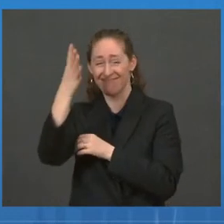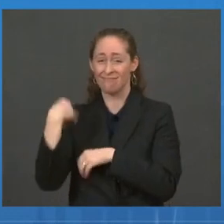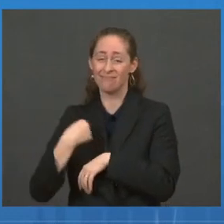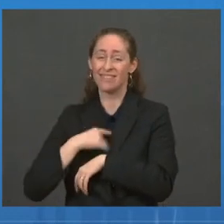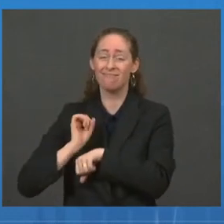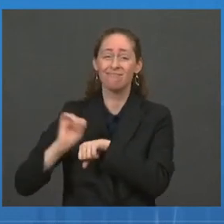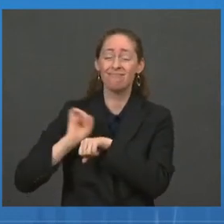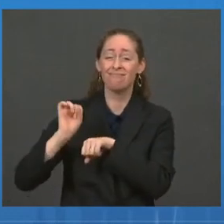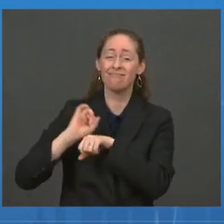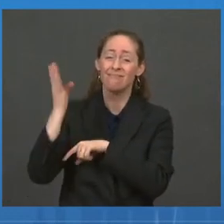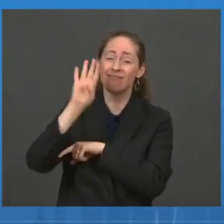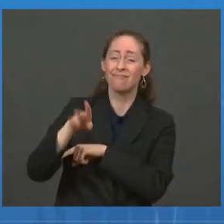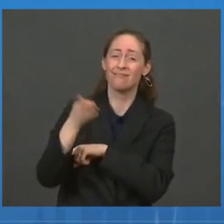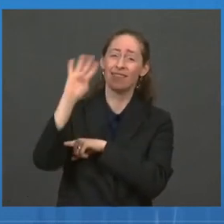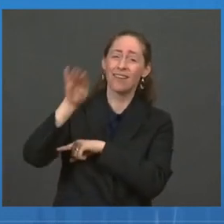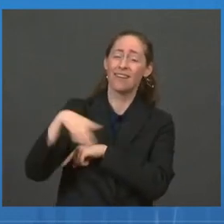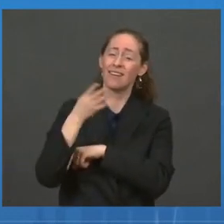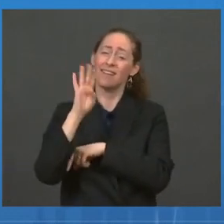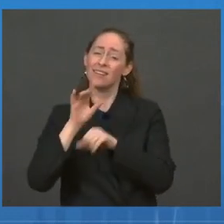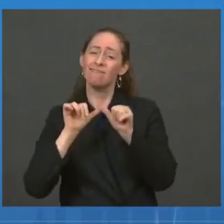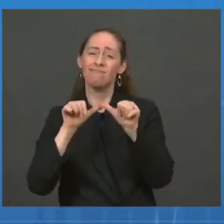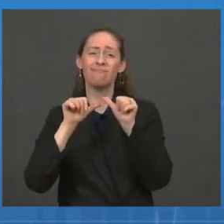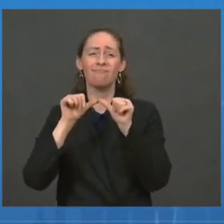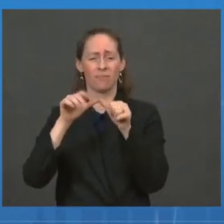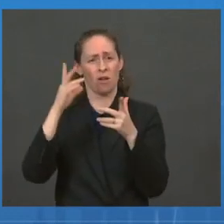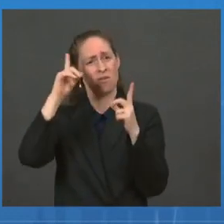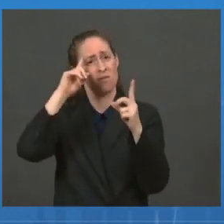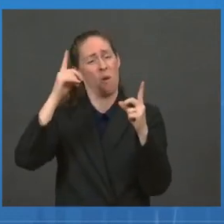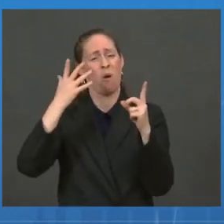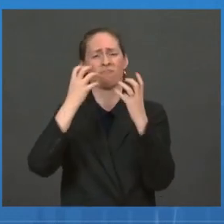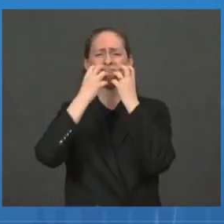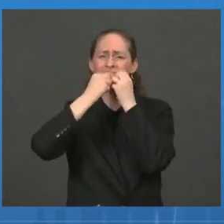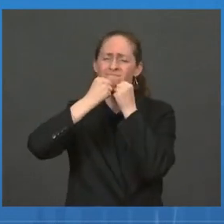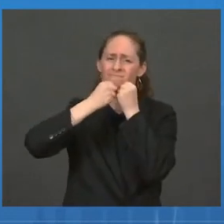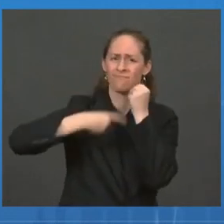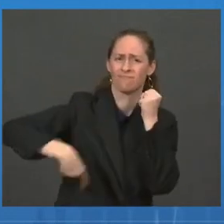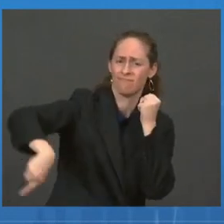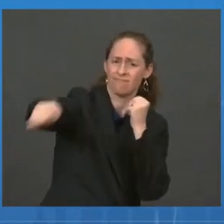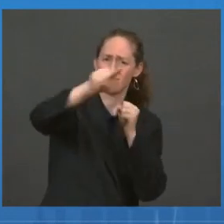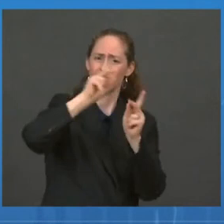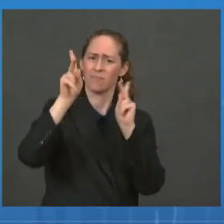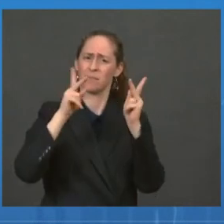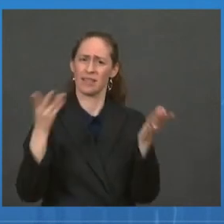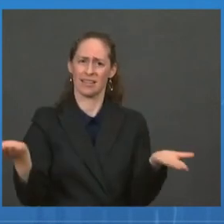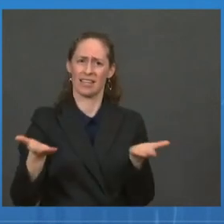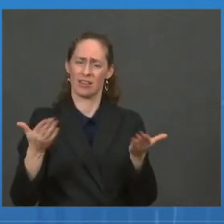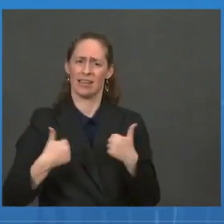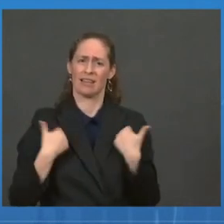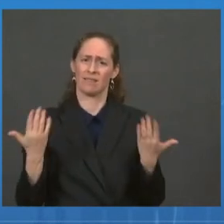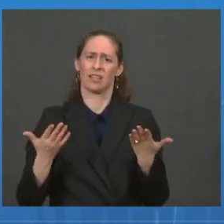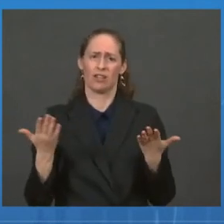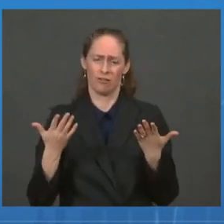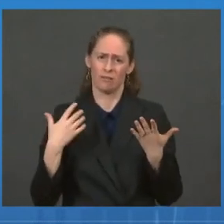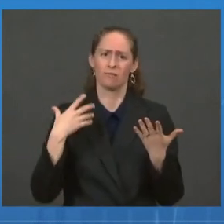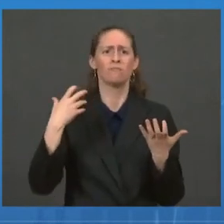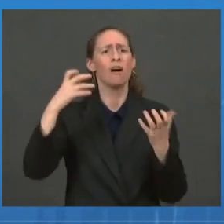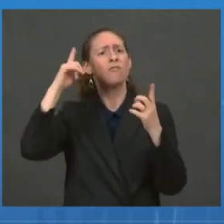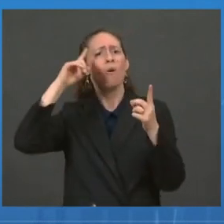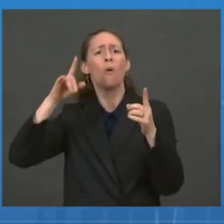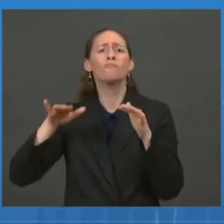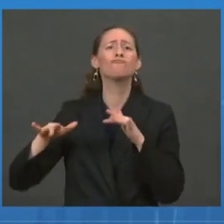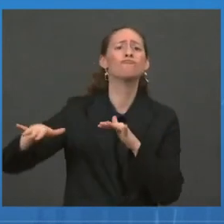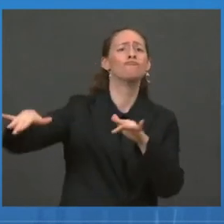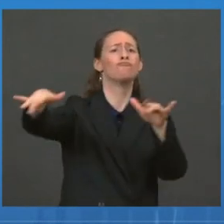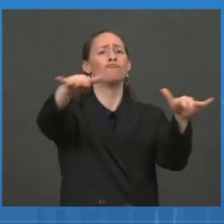our path out of the pandemic we need each of you to do your part as well so if you're one of the